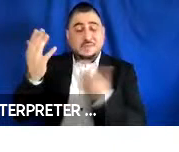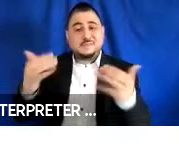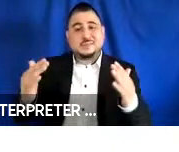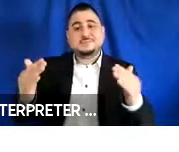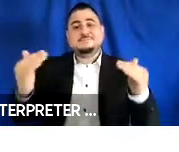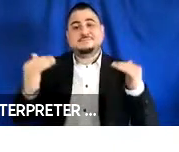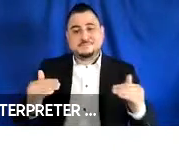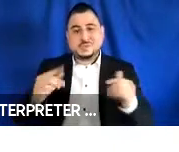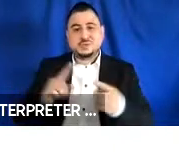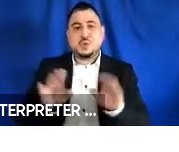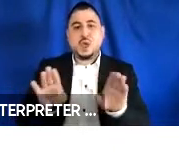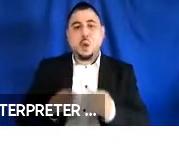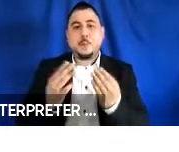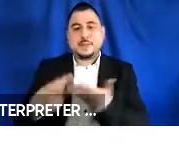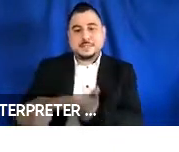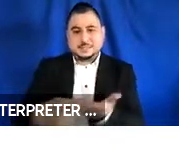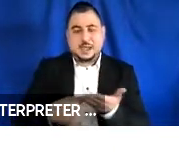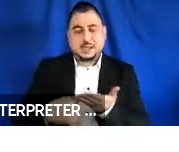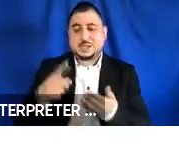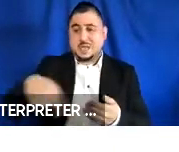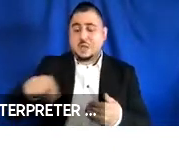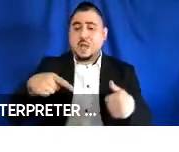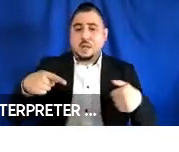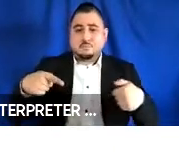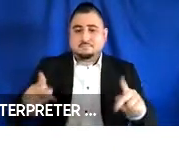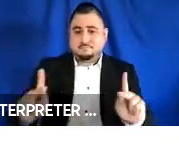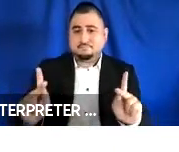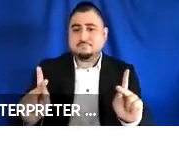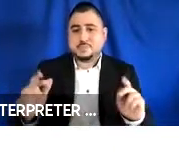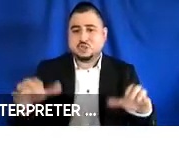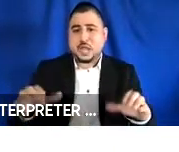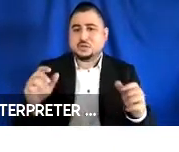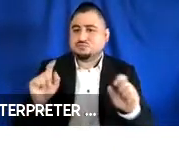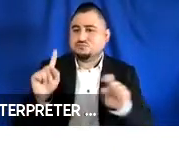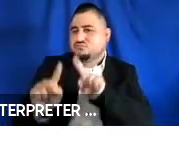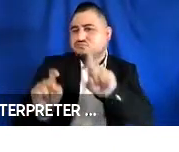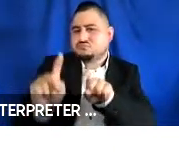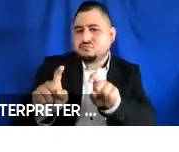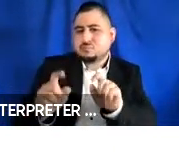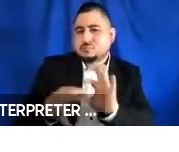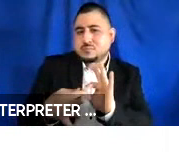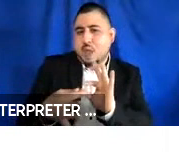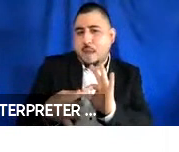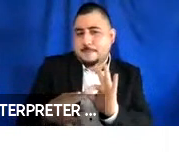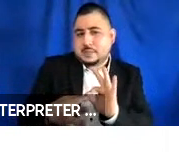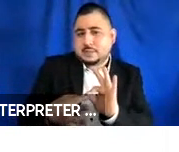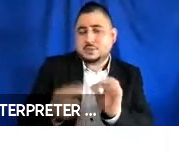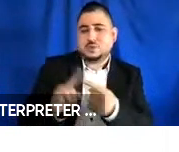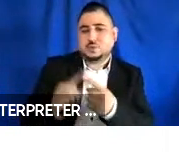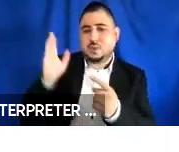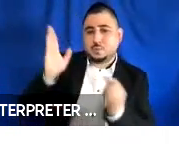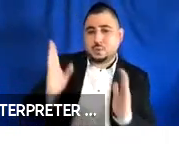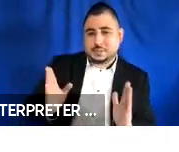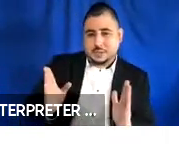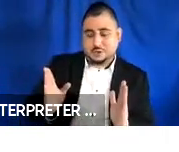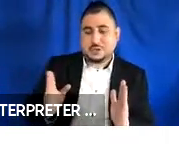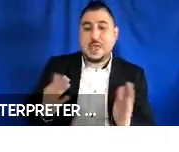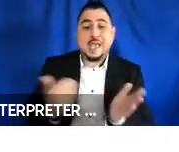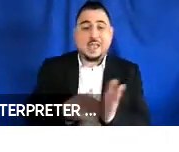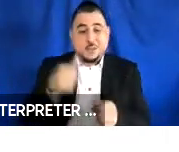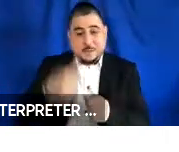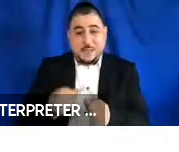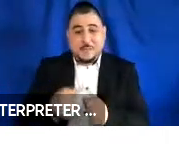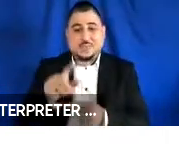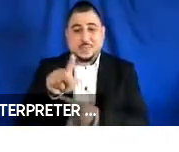open discussion, giving attendees an opportunity to ask questions and make comments. And just again to remind you that